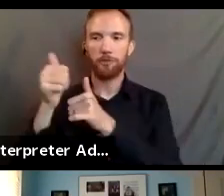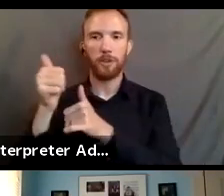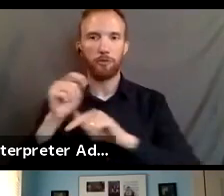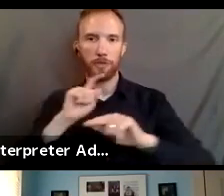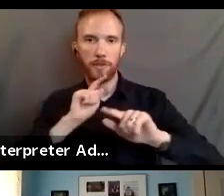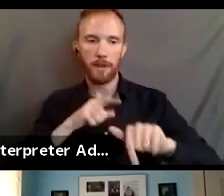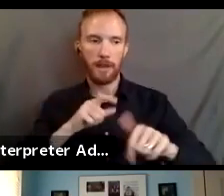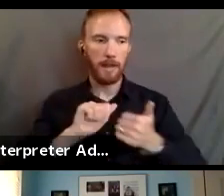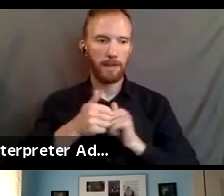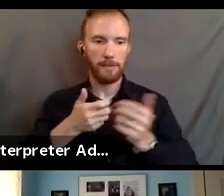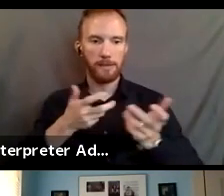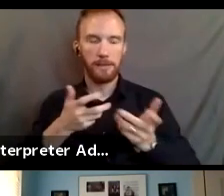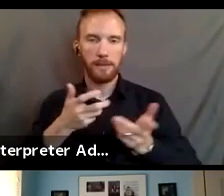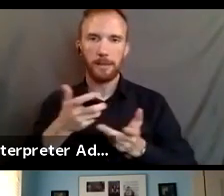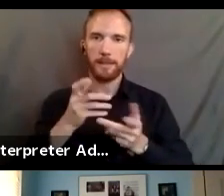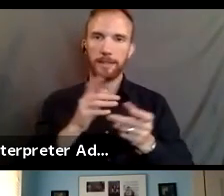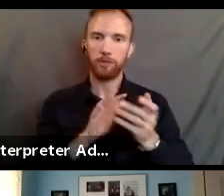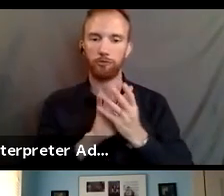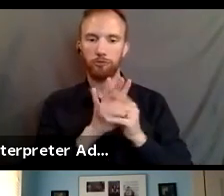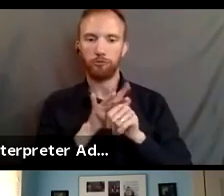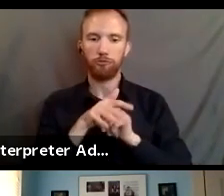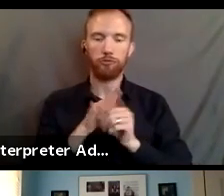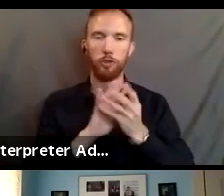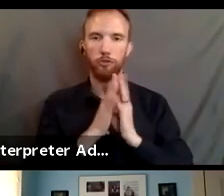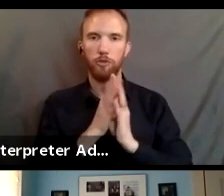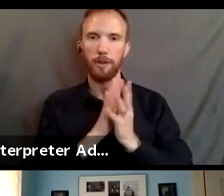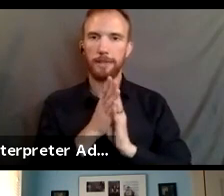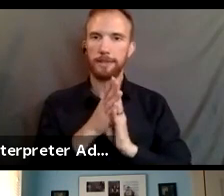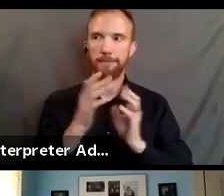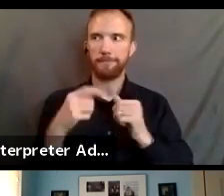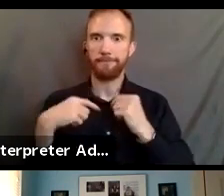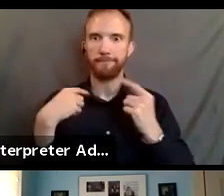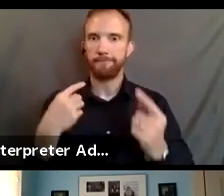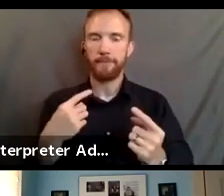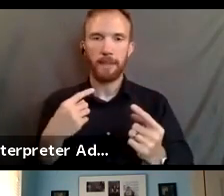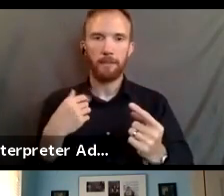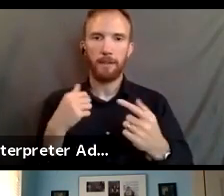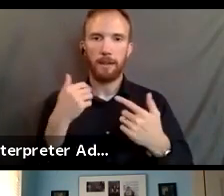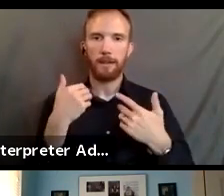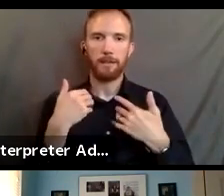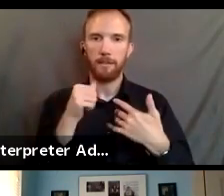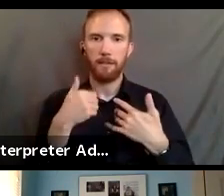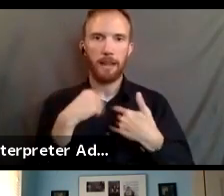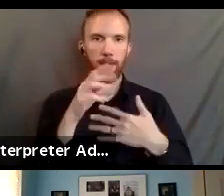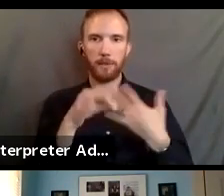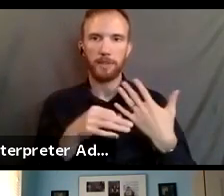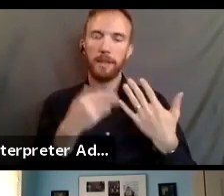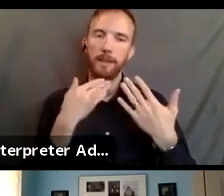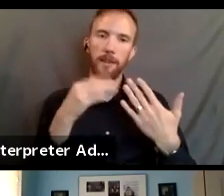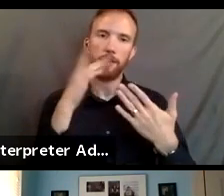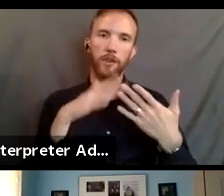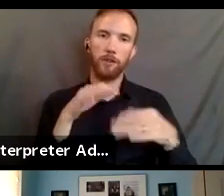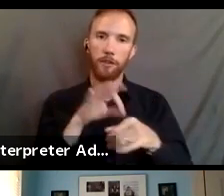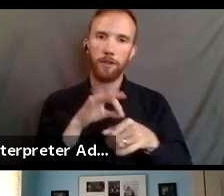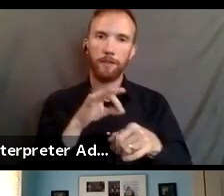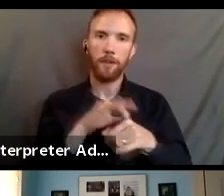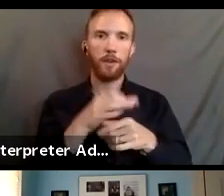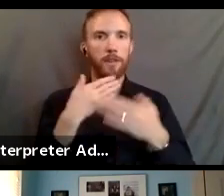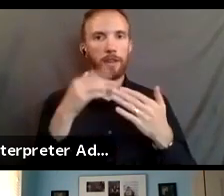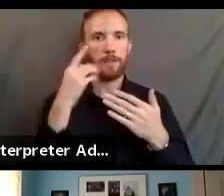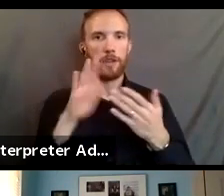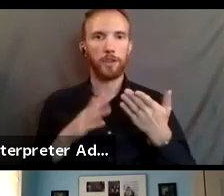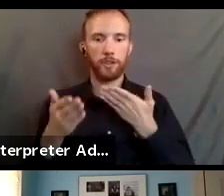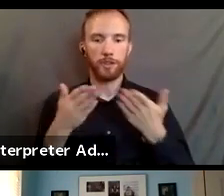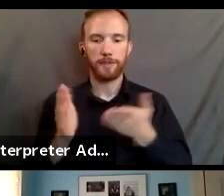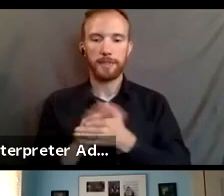the last decade and we are out of options thank you for your vote to support sauganesh school and thank you for your service thank you